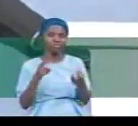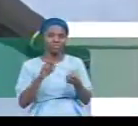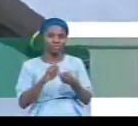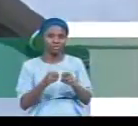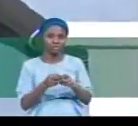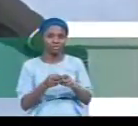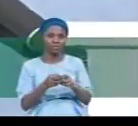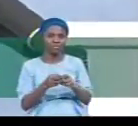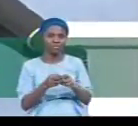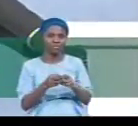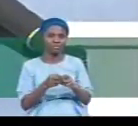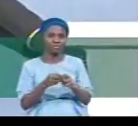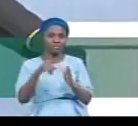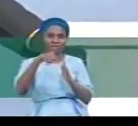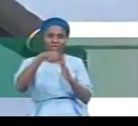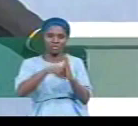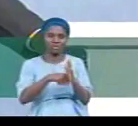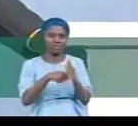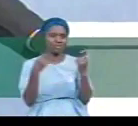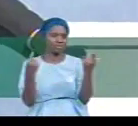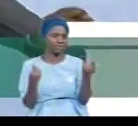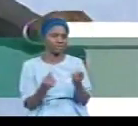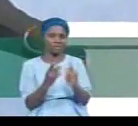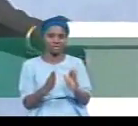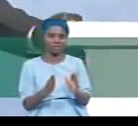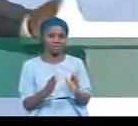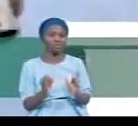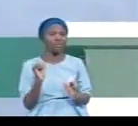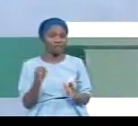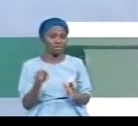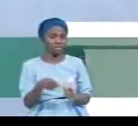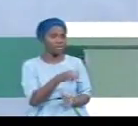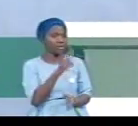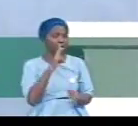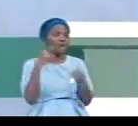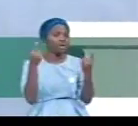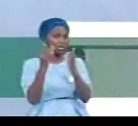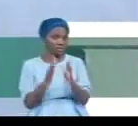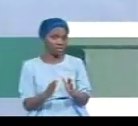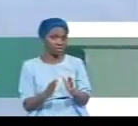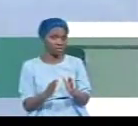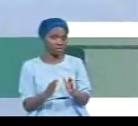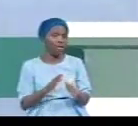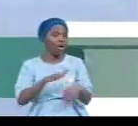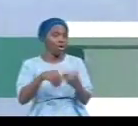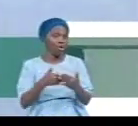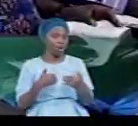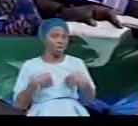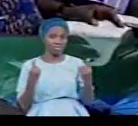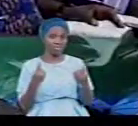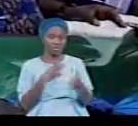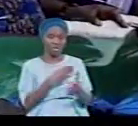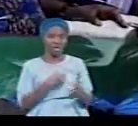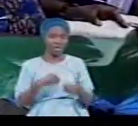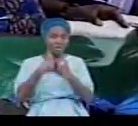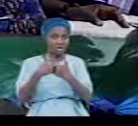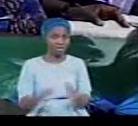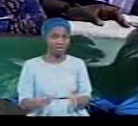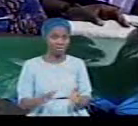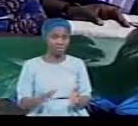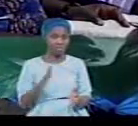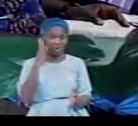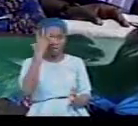sinners. Yes, they were sinners, all have sinned and come short of the glory of God.